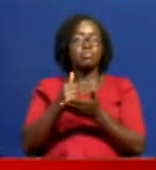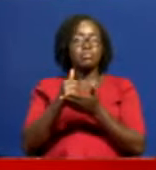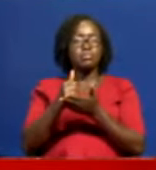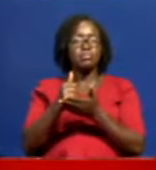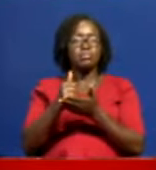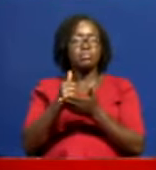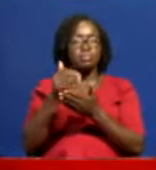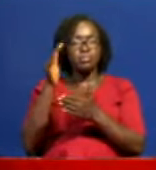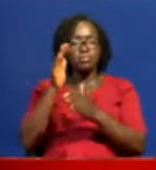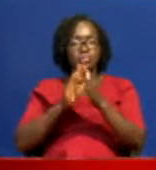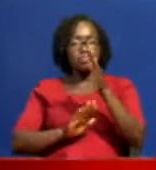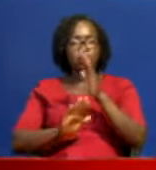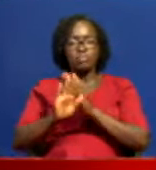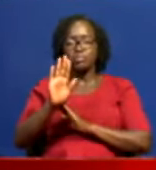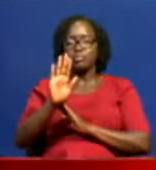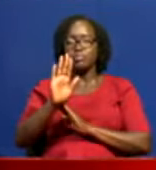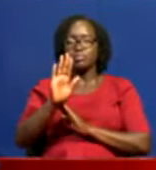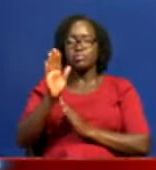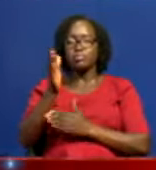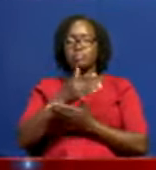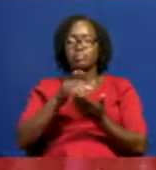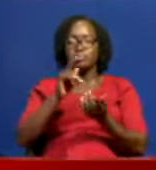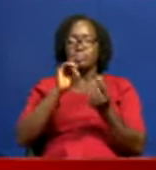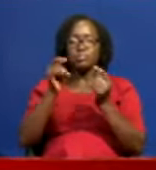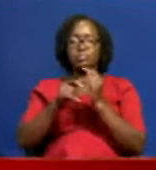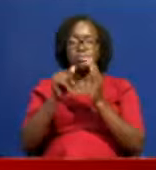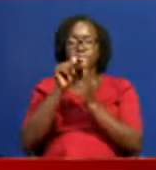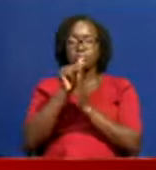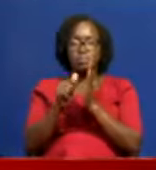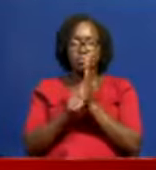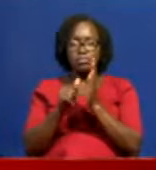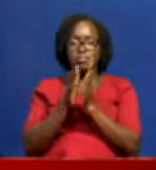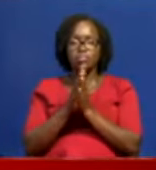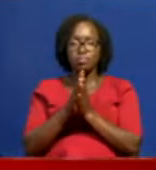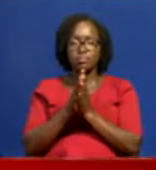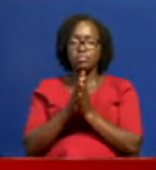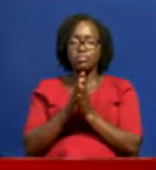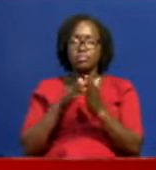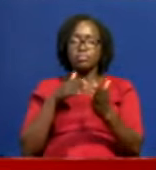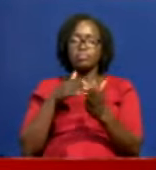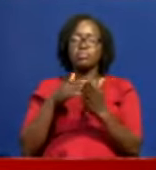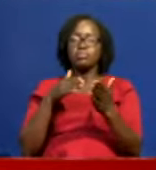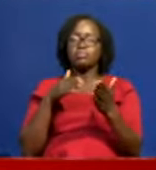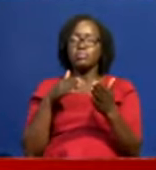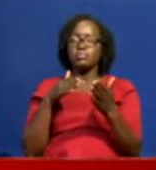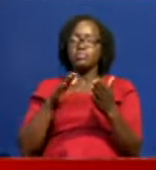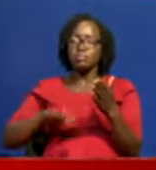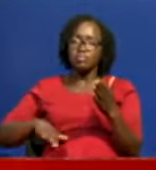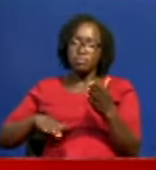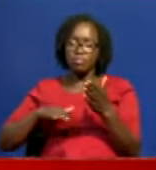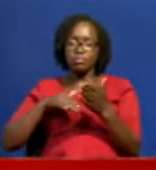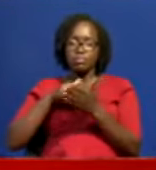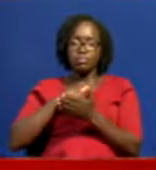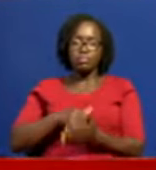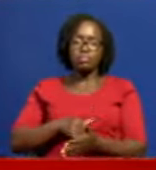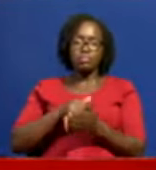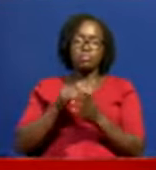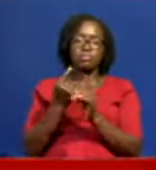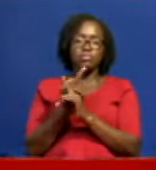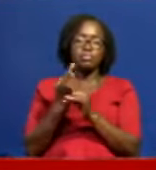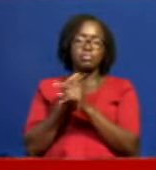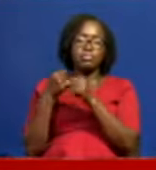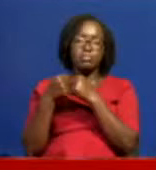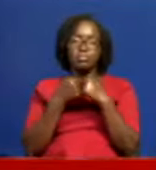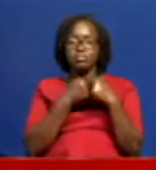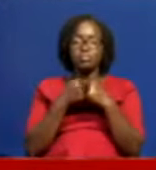the bottom-up economic transformation agenda have been delayed, obstructed, and hampered by various